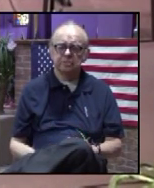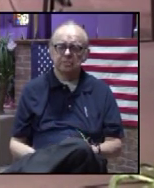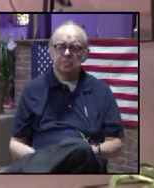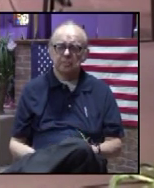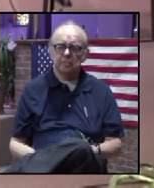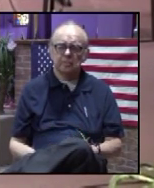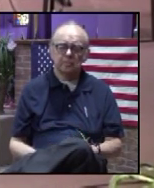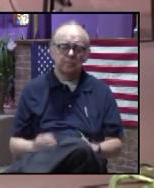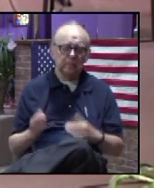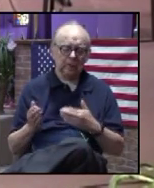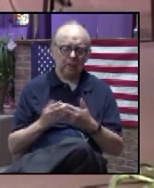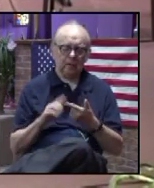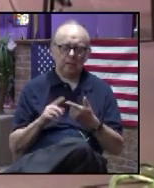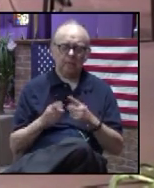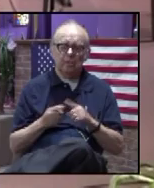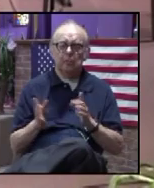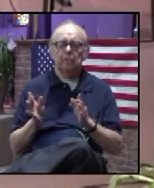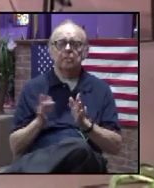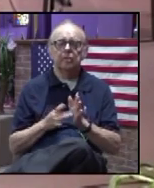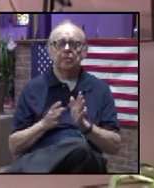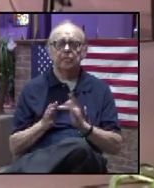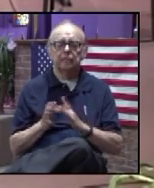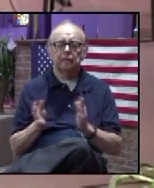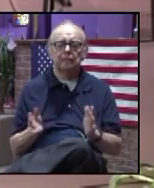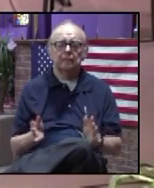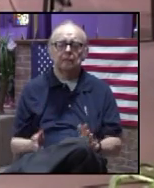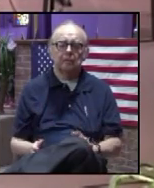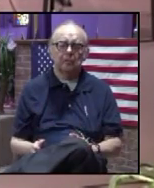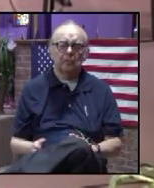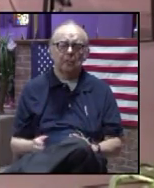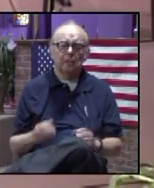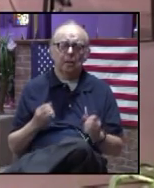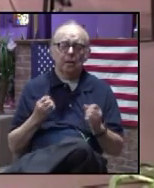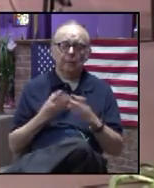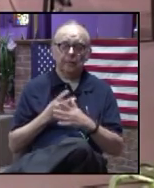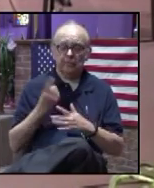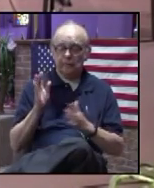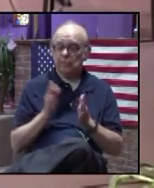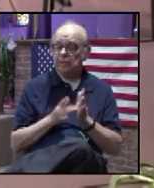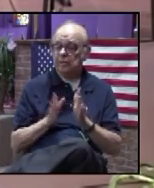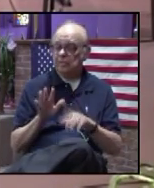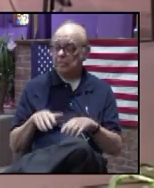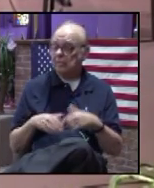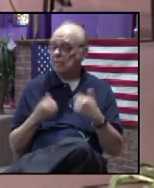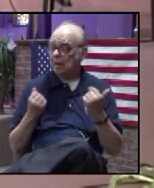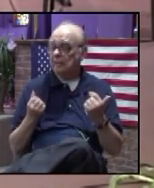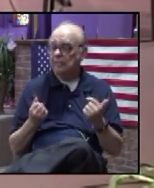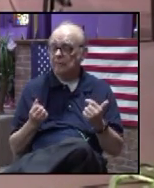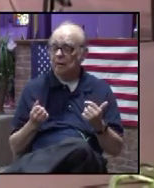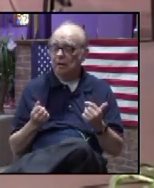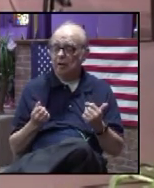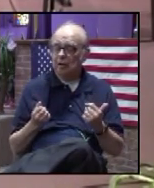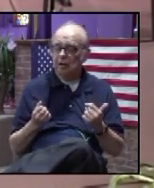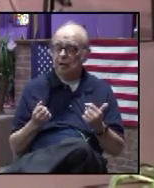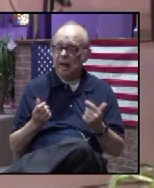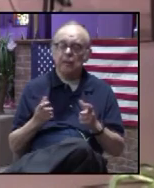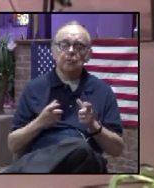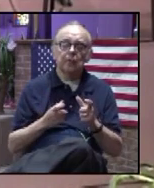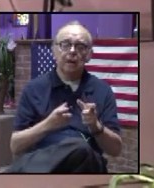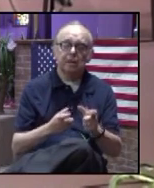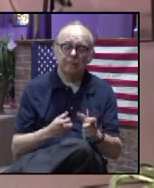He was a close friend of Jesus. Feared for his life and ran.